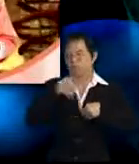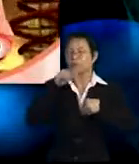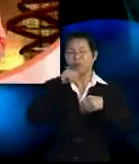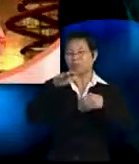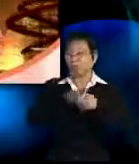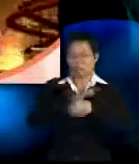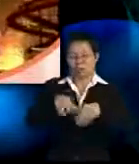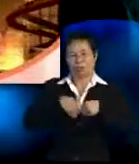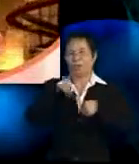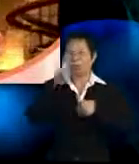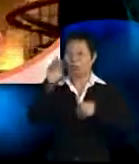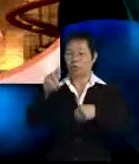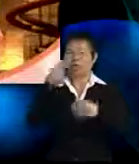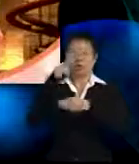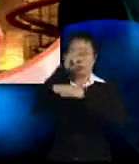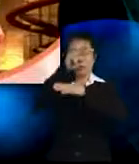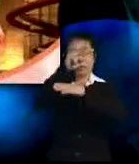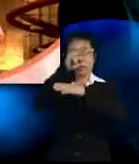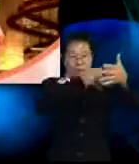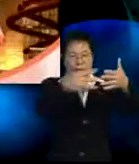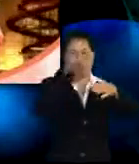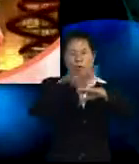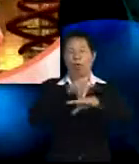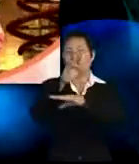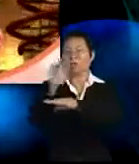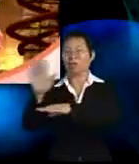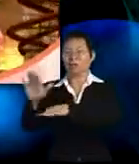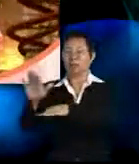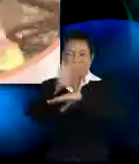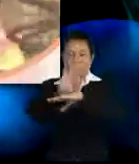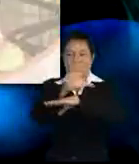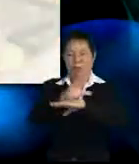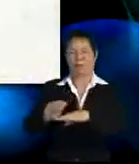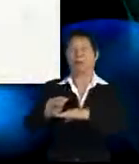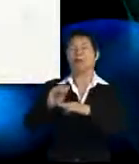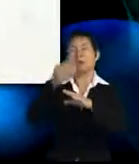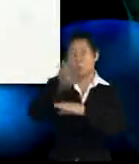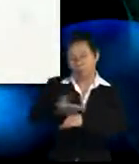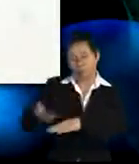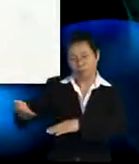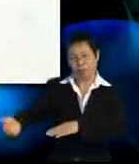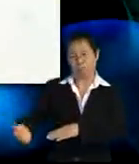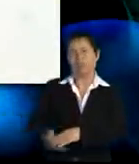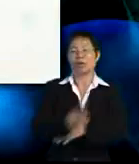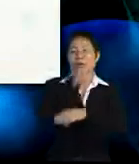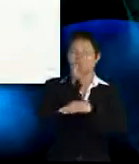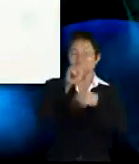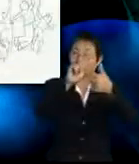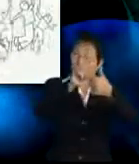Now, let's look at the table on vitamins and see their functions and sources. Vitamin